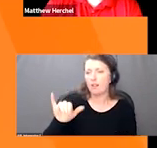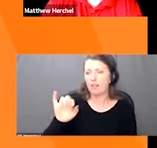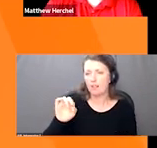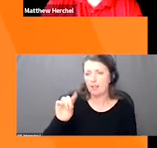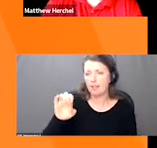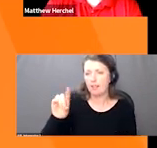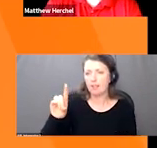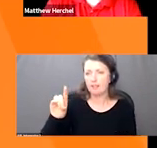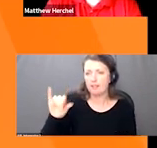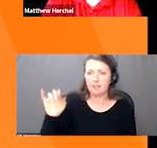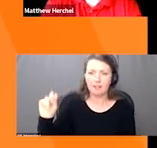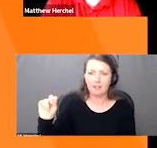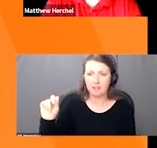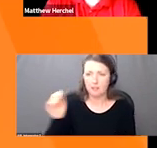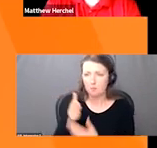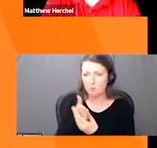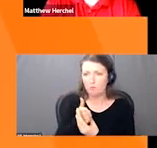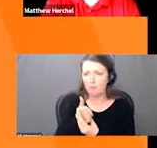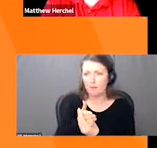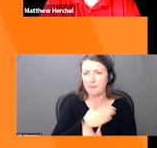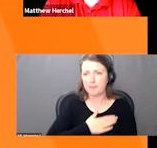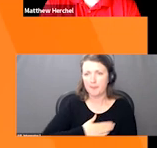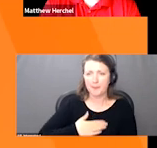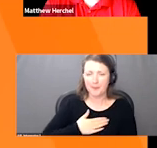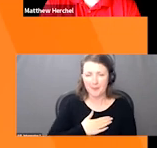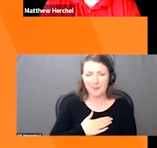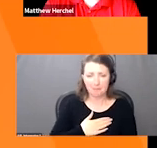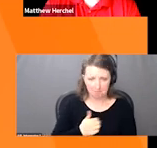Right on. There's a few there.